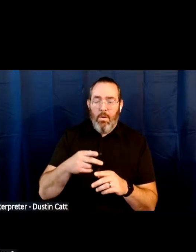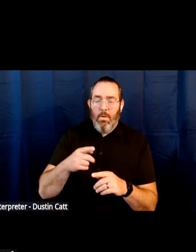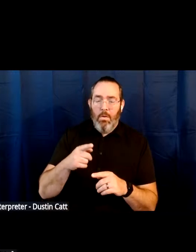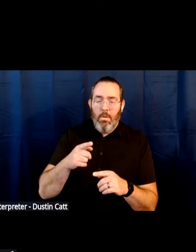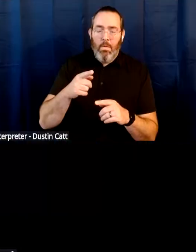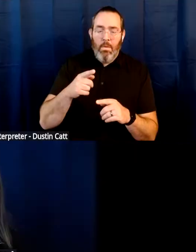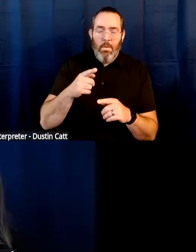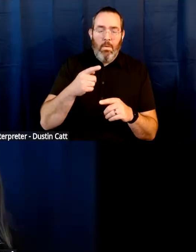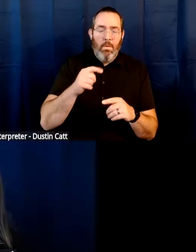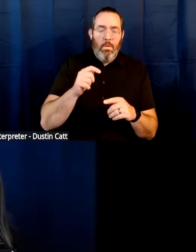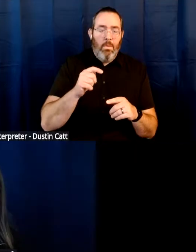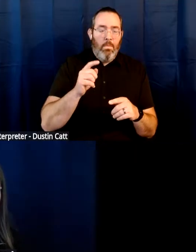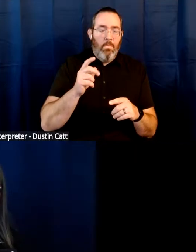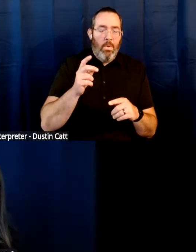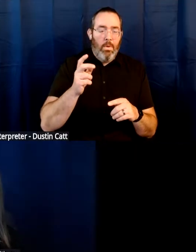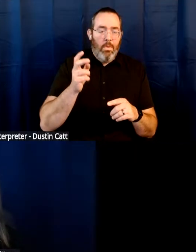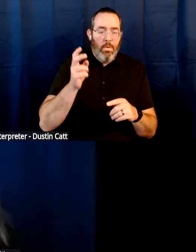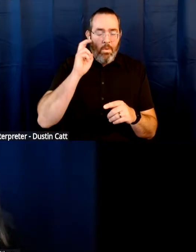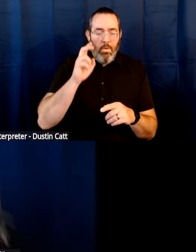in my life.